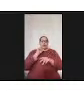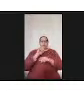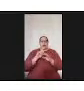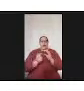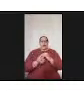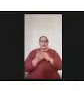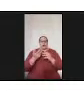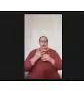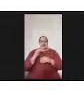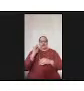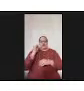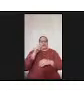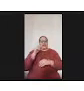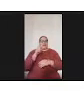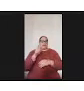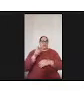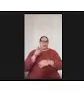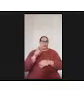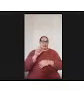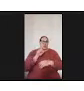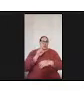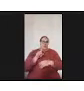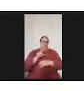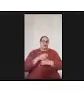in Johannesburg